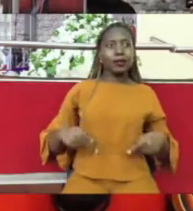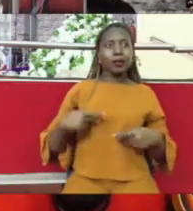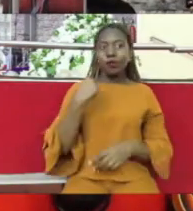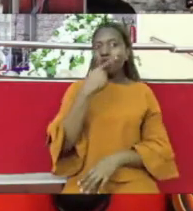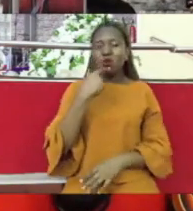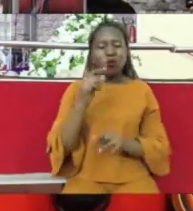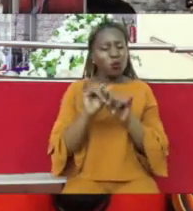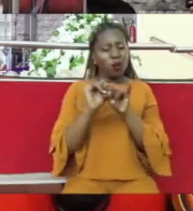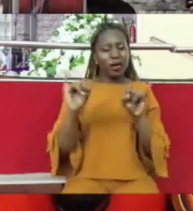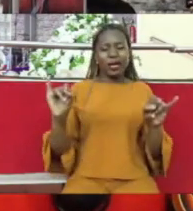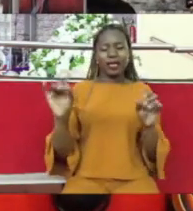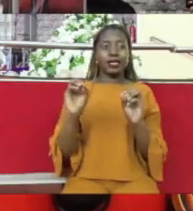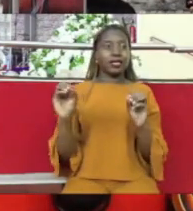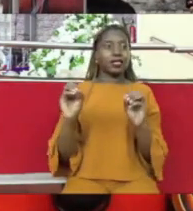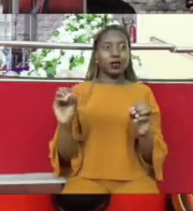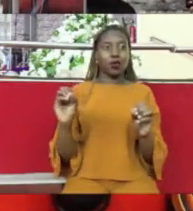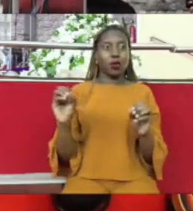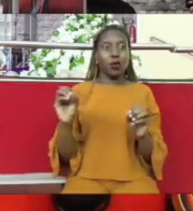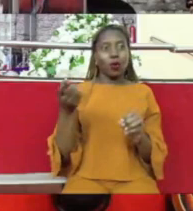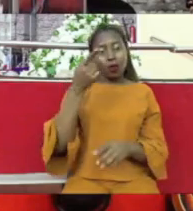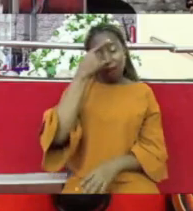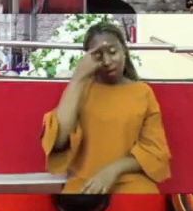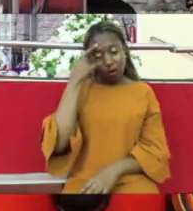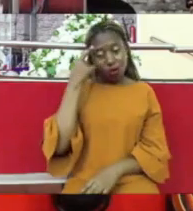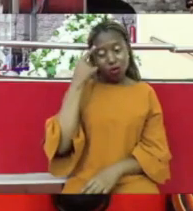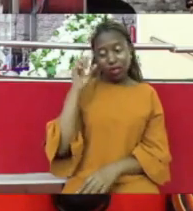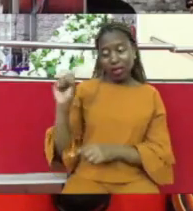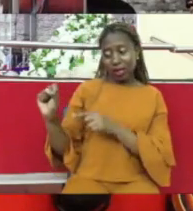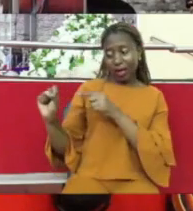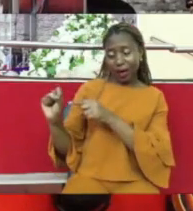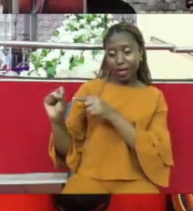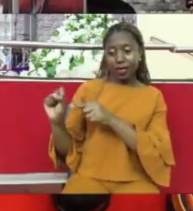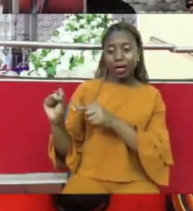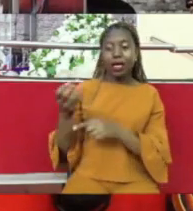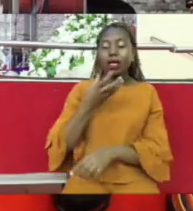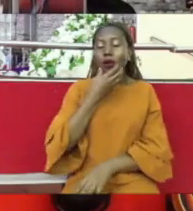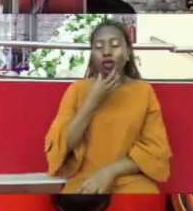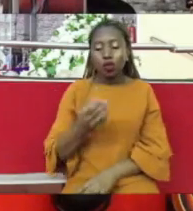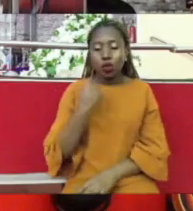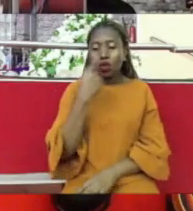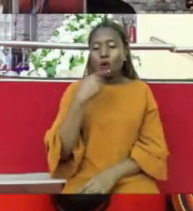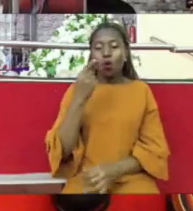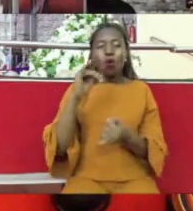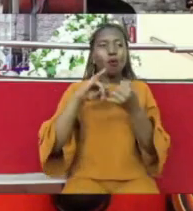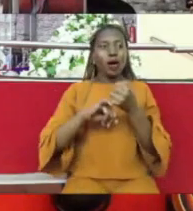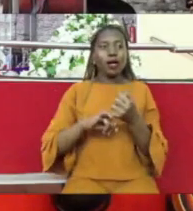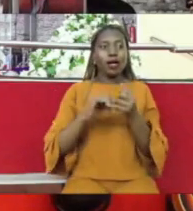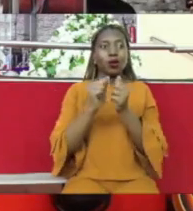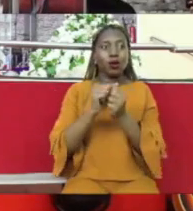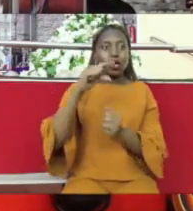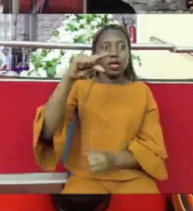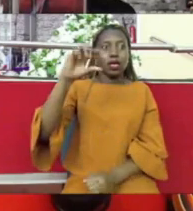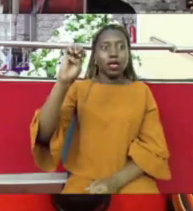the Jews who had intermarried with the Gentiles. Walikuwa nafanya hivi kwa sababu walikuwa nachukulia wa Samaria kwamba si watu ambao walikuwa ni safi.